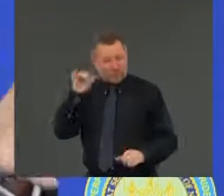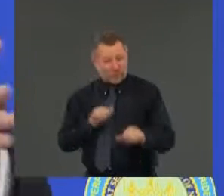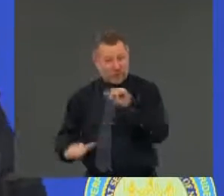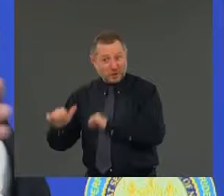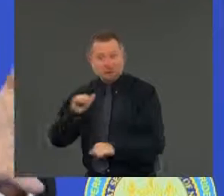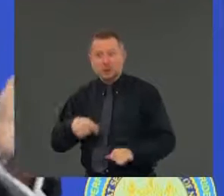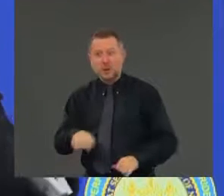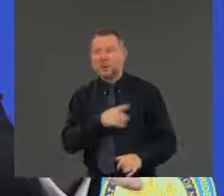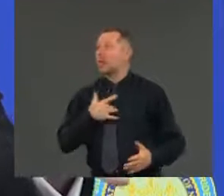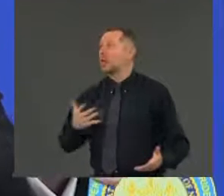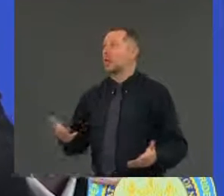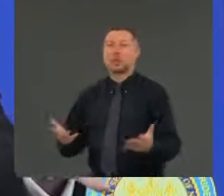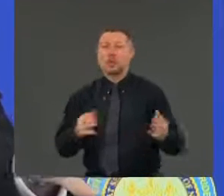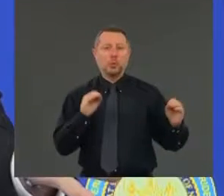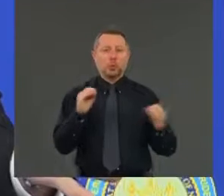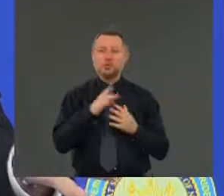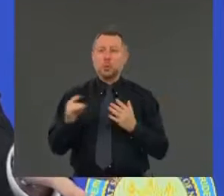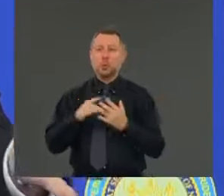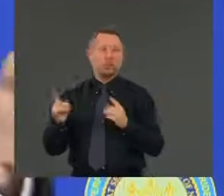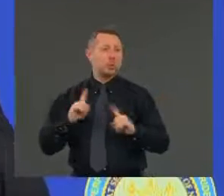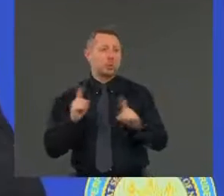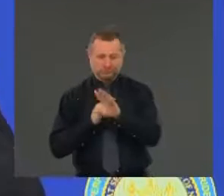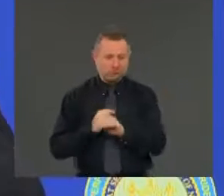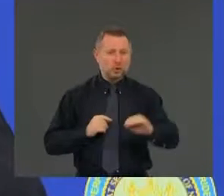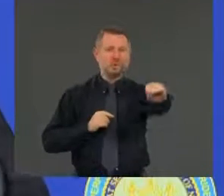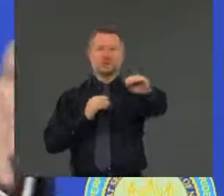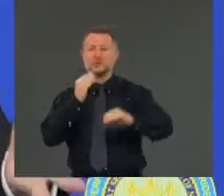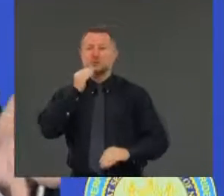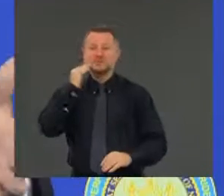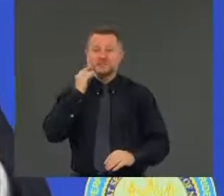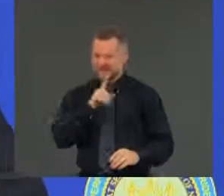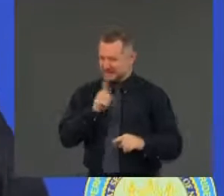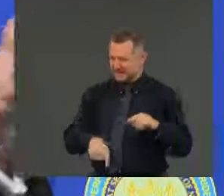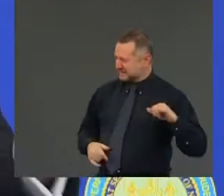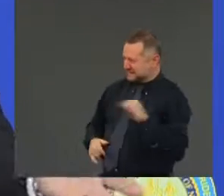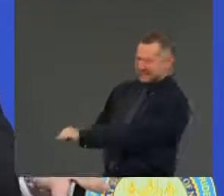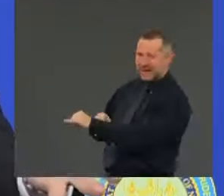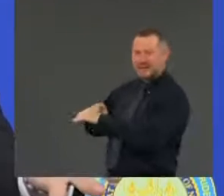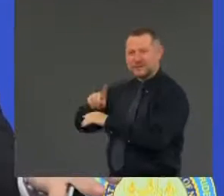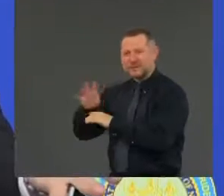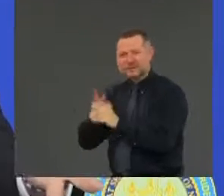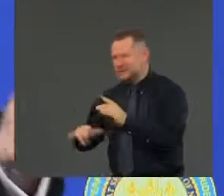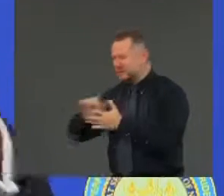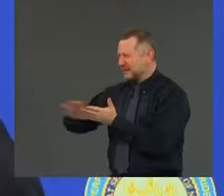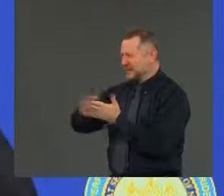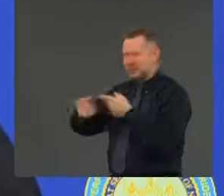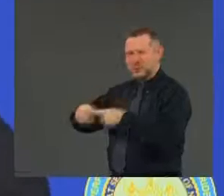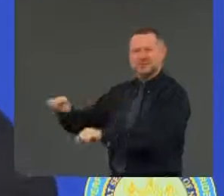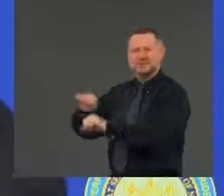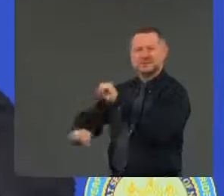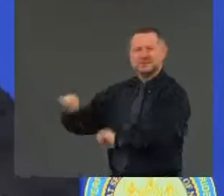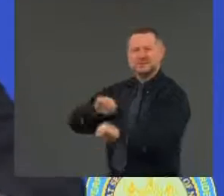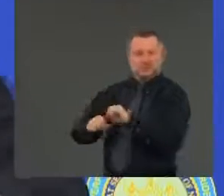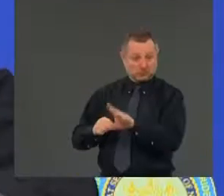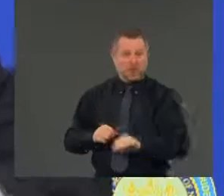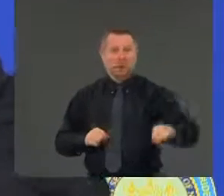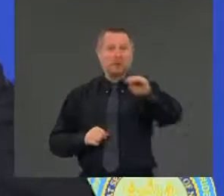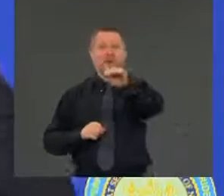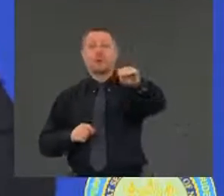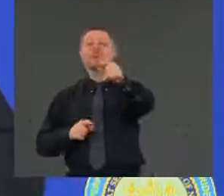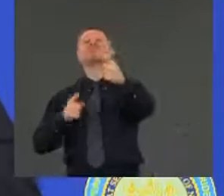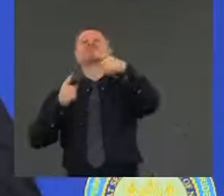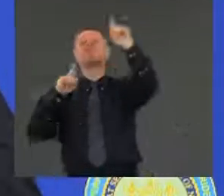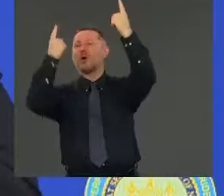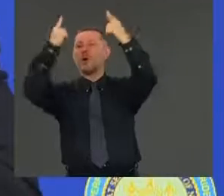the subway, otherwise you can't clean the car. And it's the first time you've actually had a real outreach program.